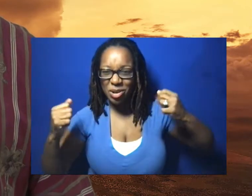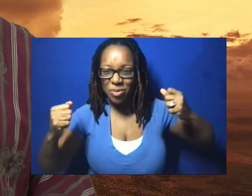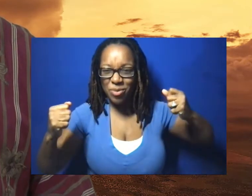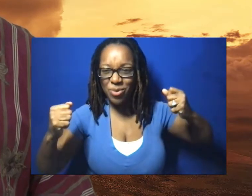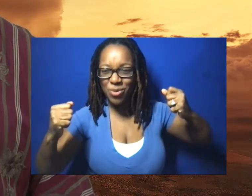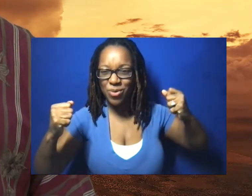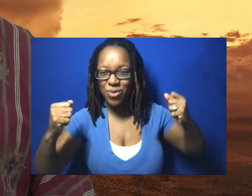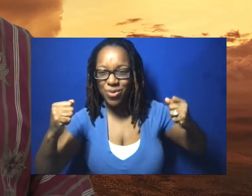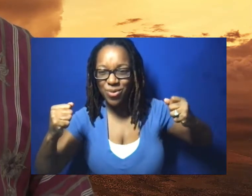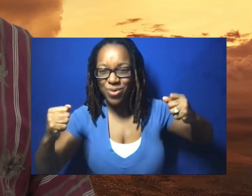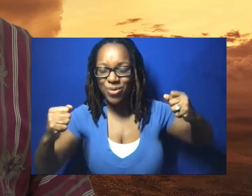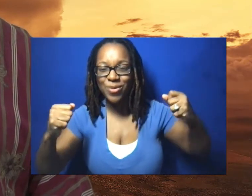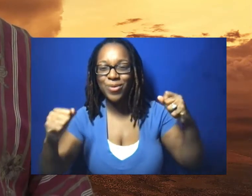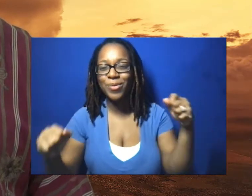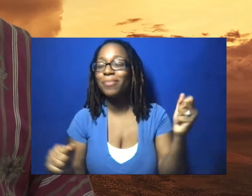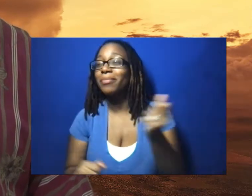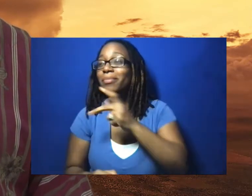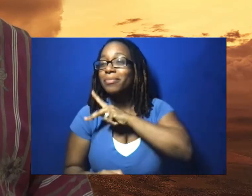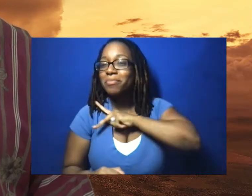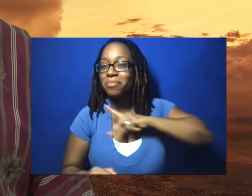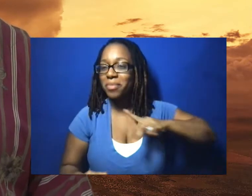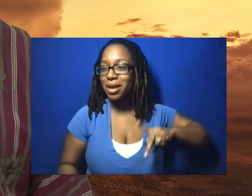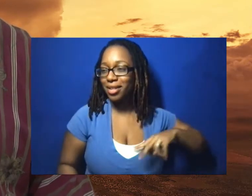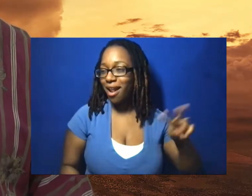She smiled and she said,